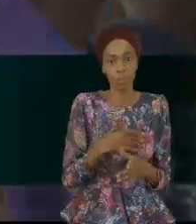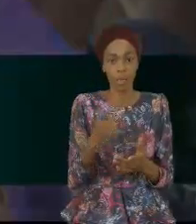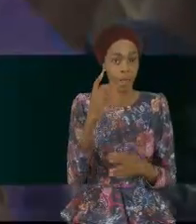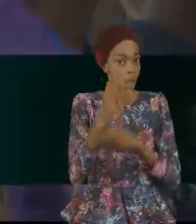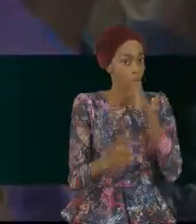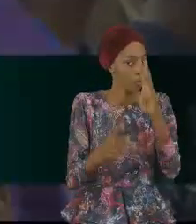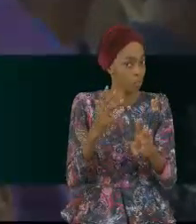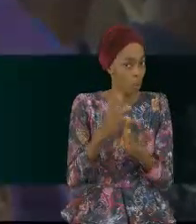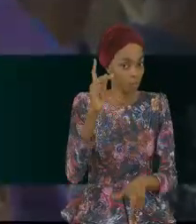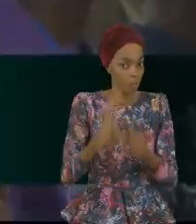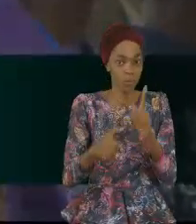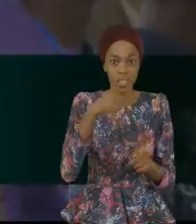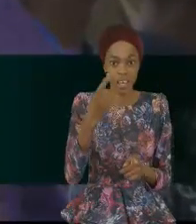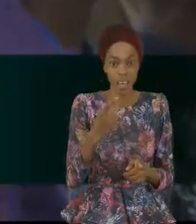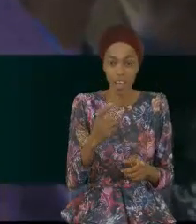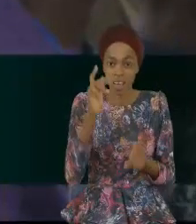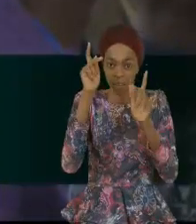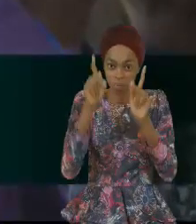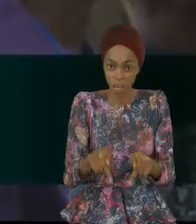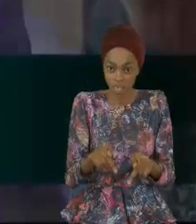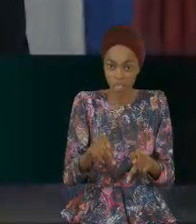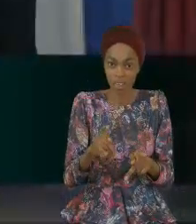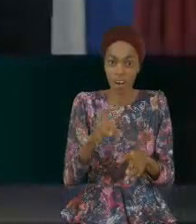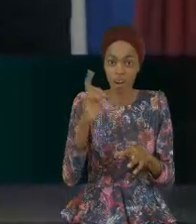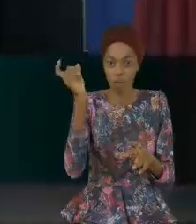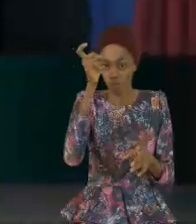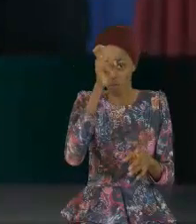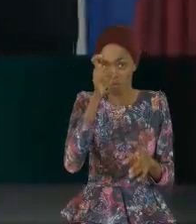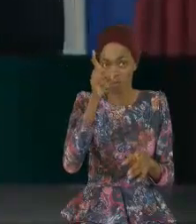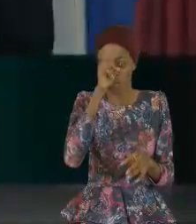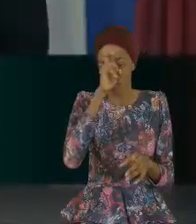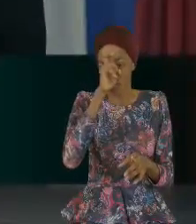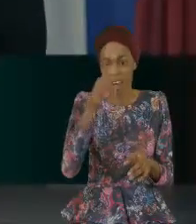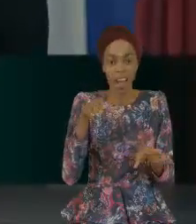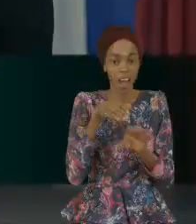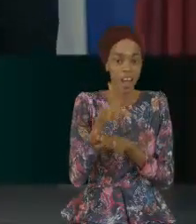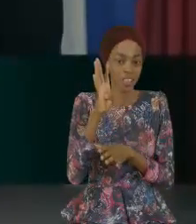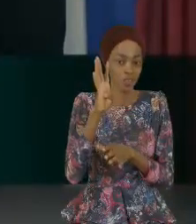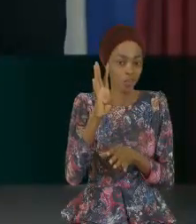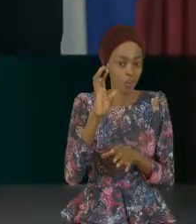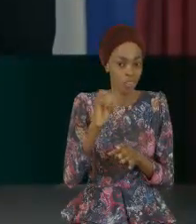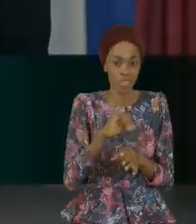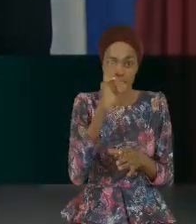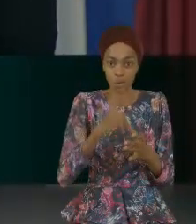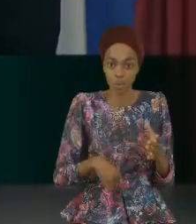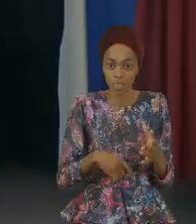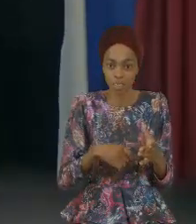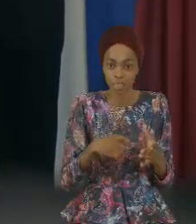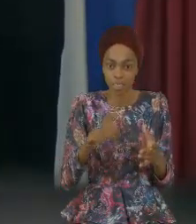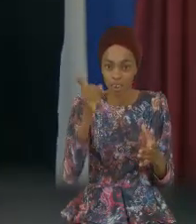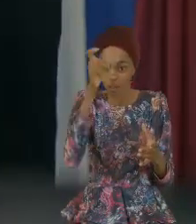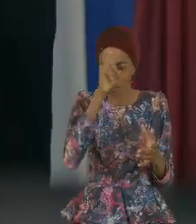say. It's a fool forever. Now, if Moses bought into that, he'll